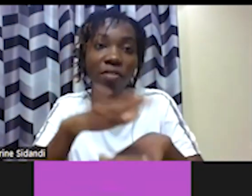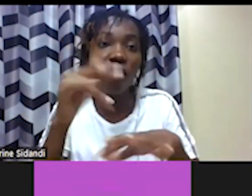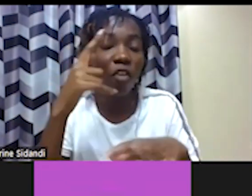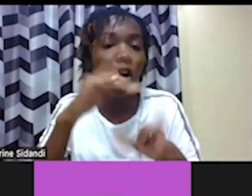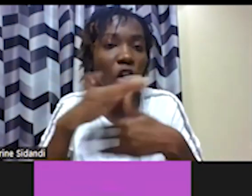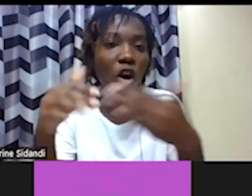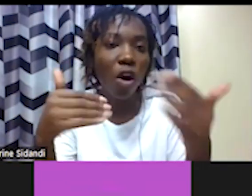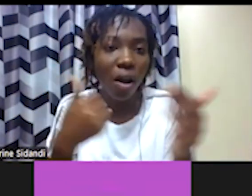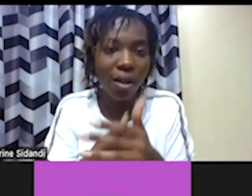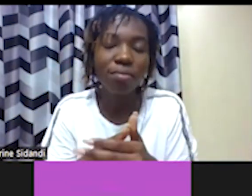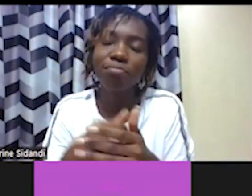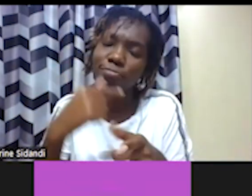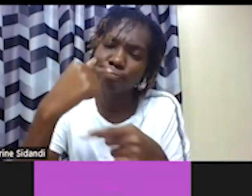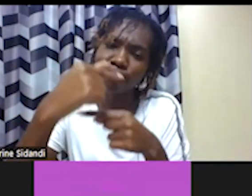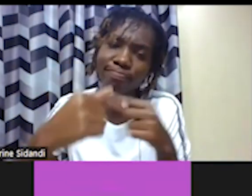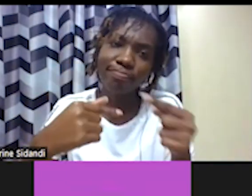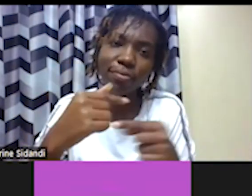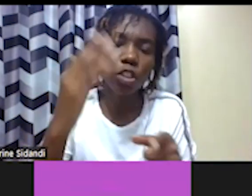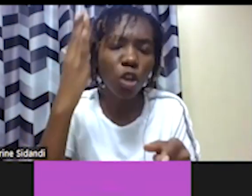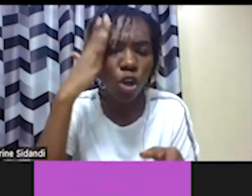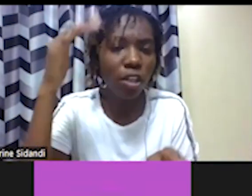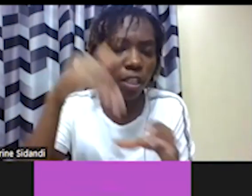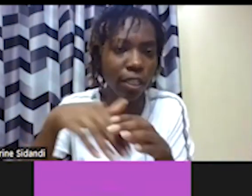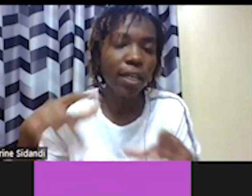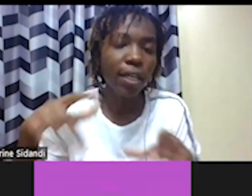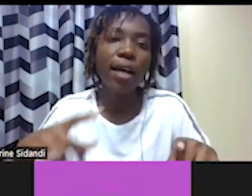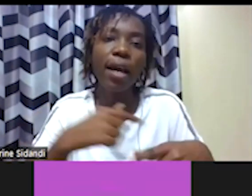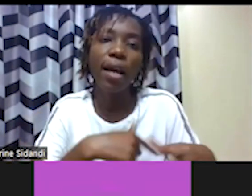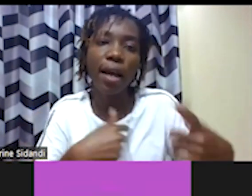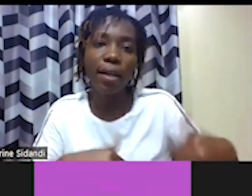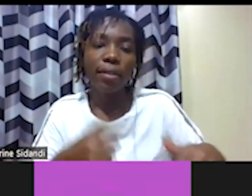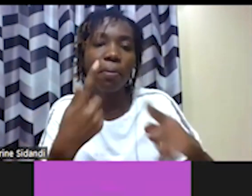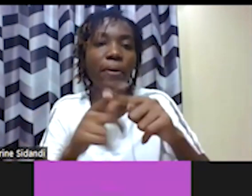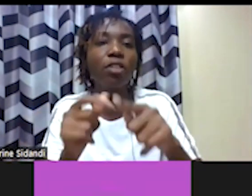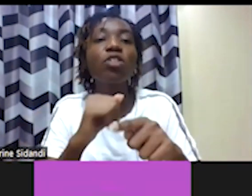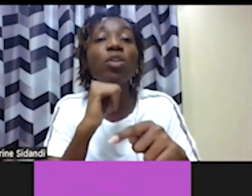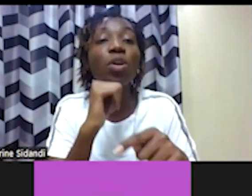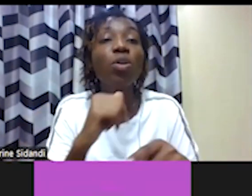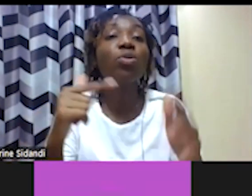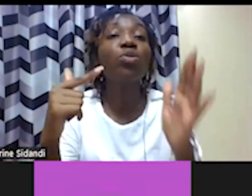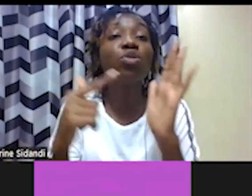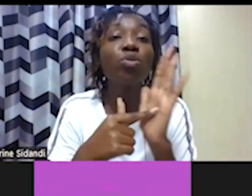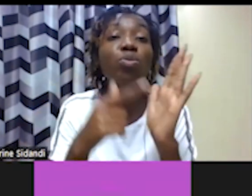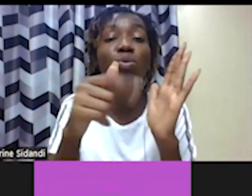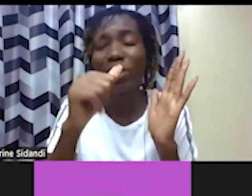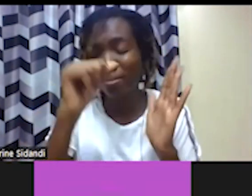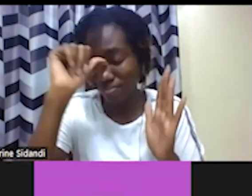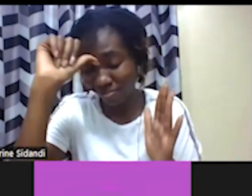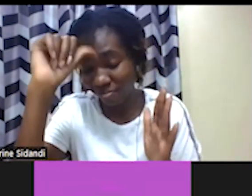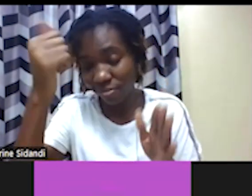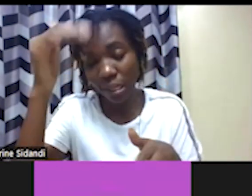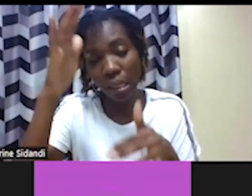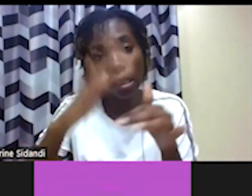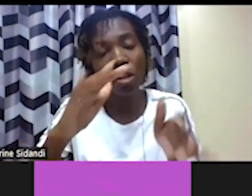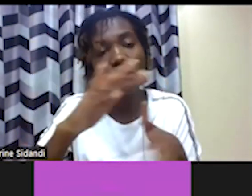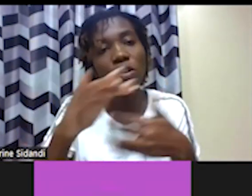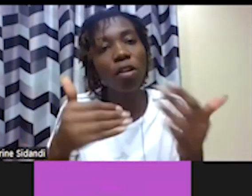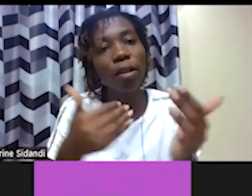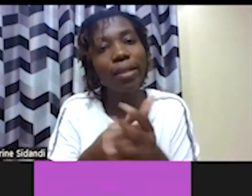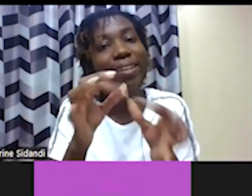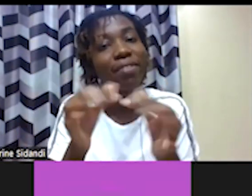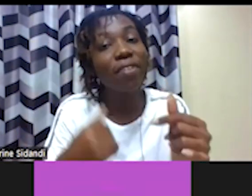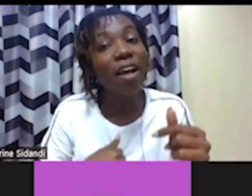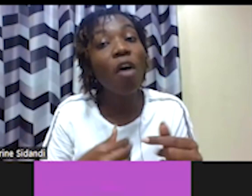to coexist? Know it in your heart, but don't show that you're cleverer than him. If there is a